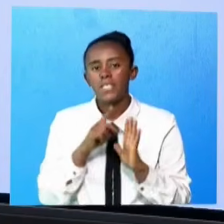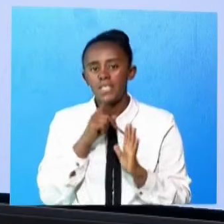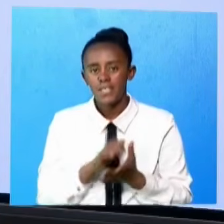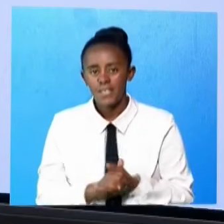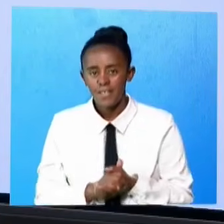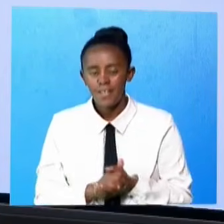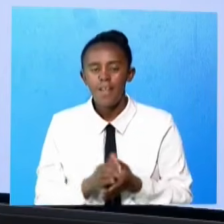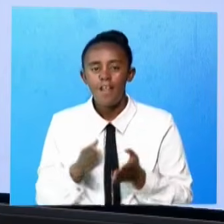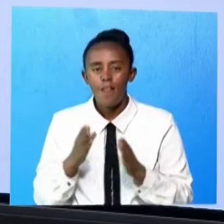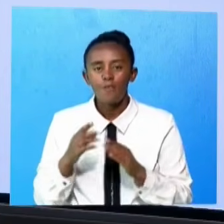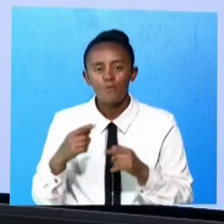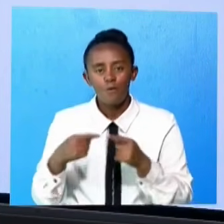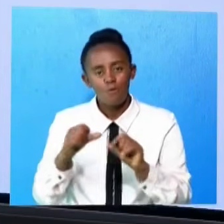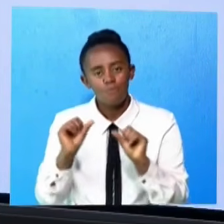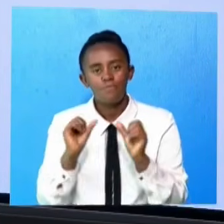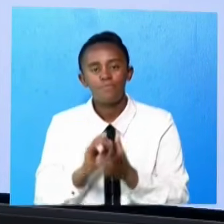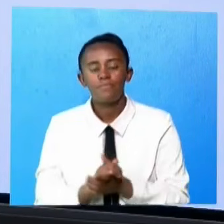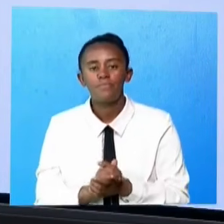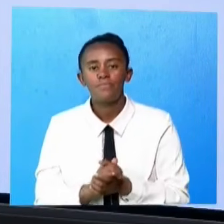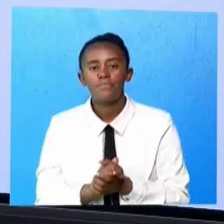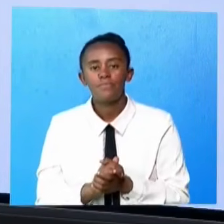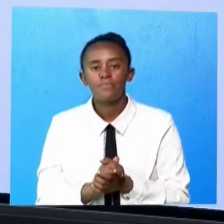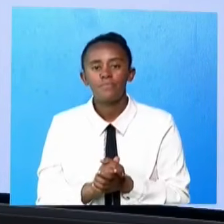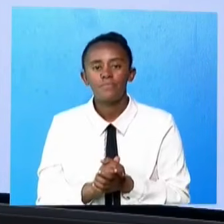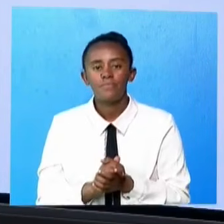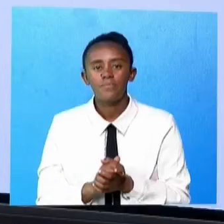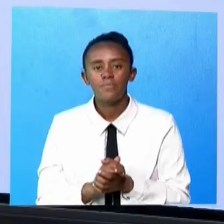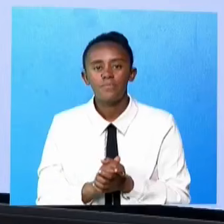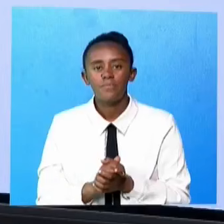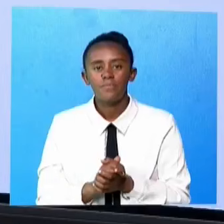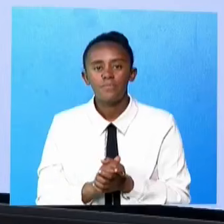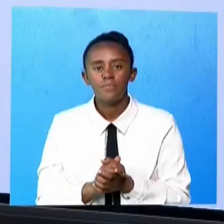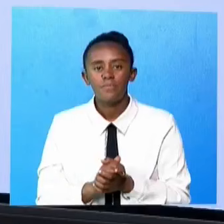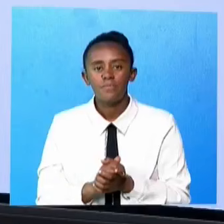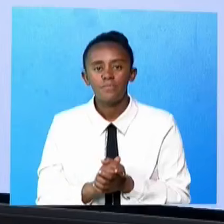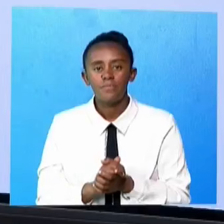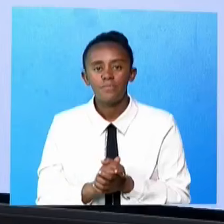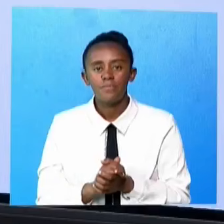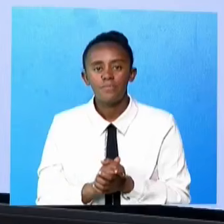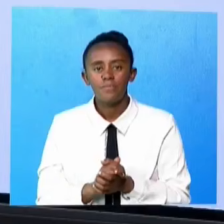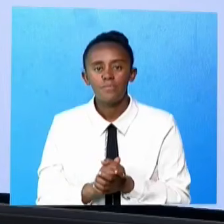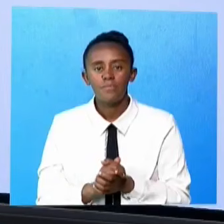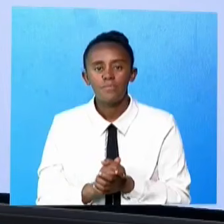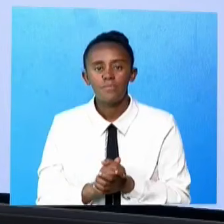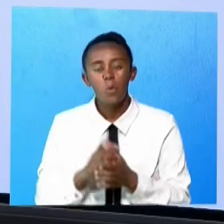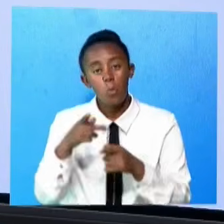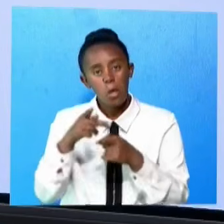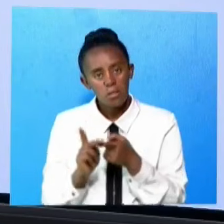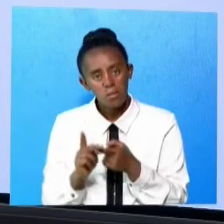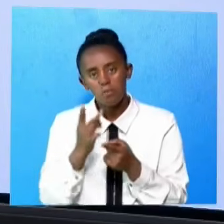Let's go and see the weight of those students.